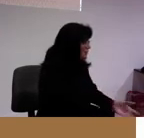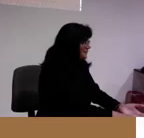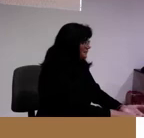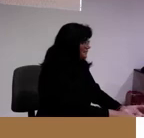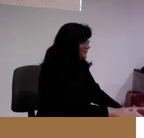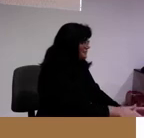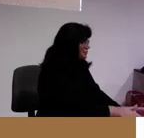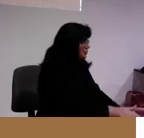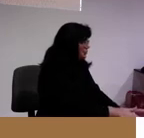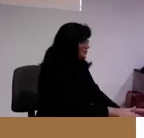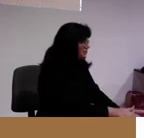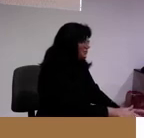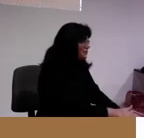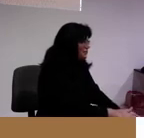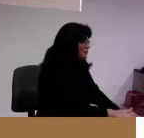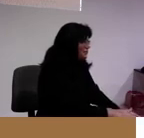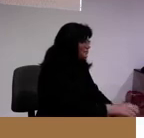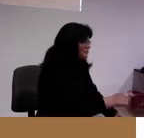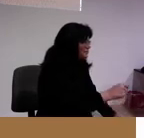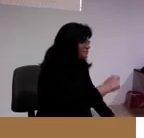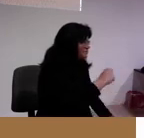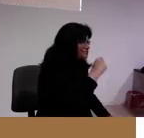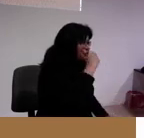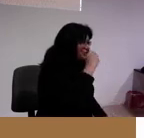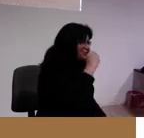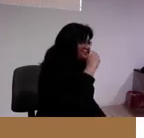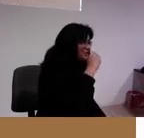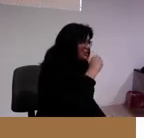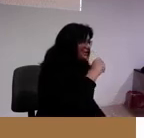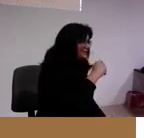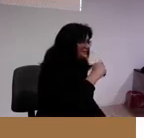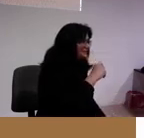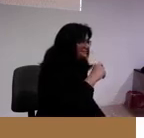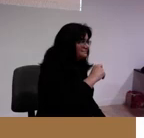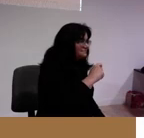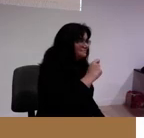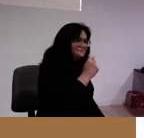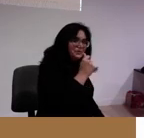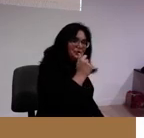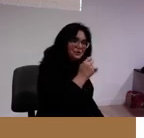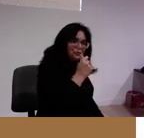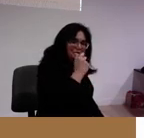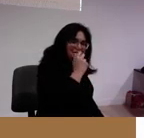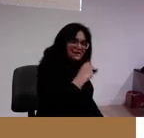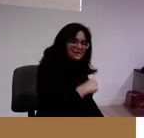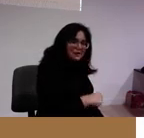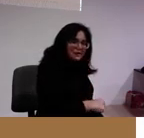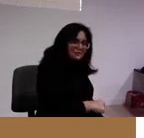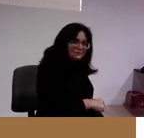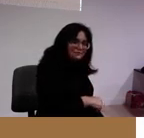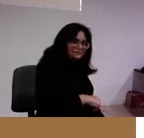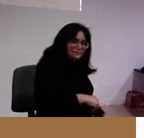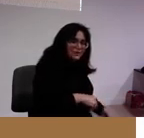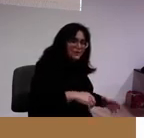if it's wetter, it's more likely to have been recent. What does it smell like? What does it taste